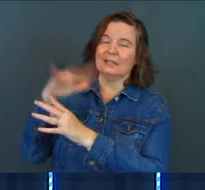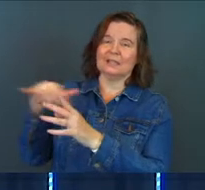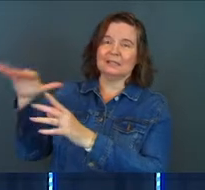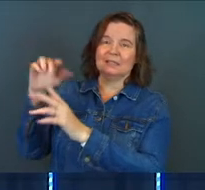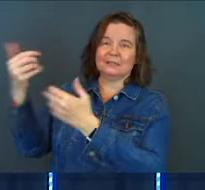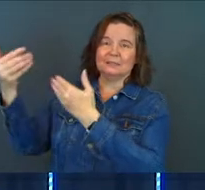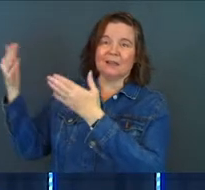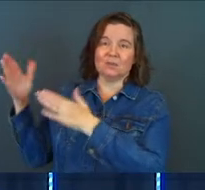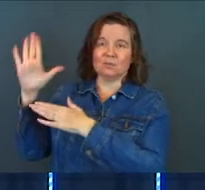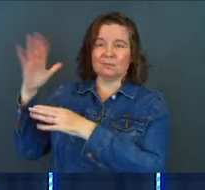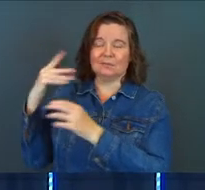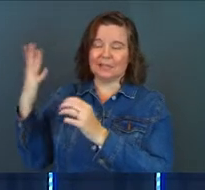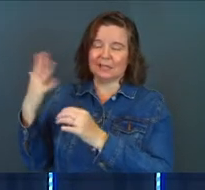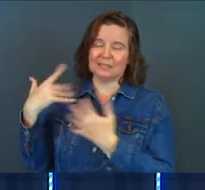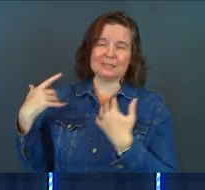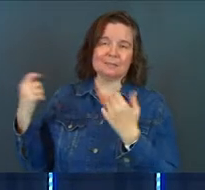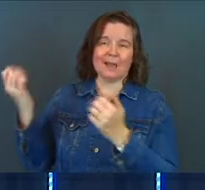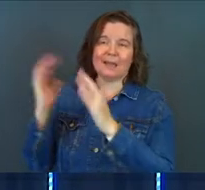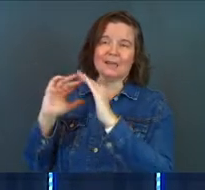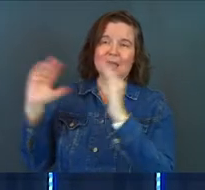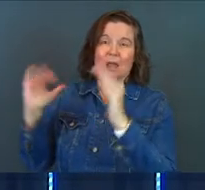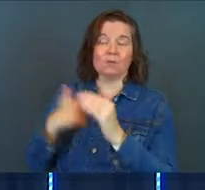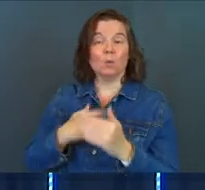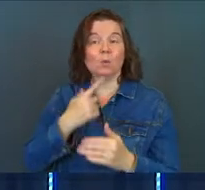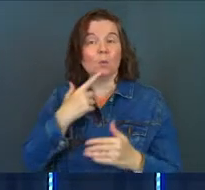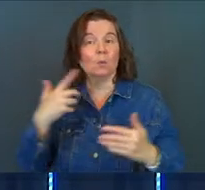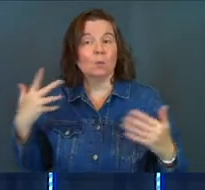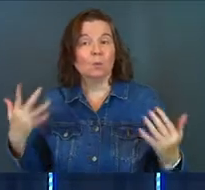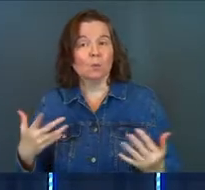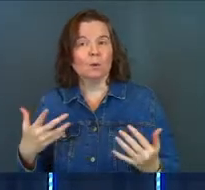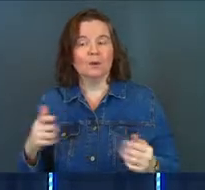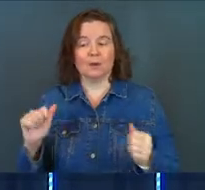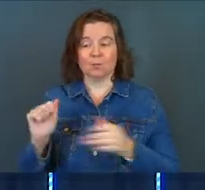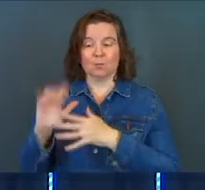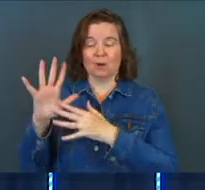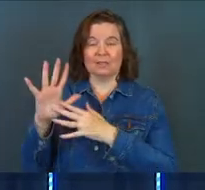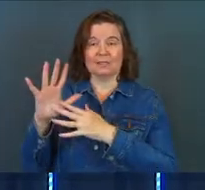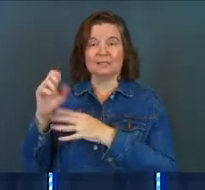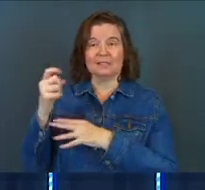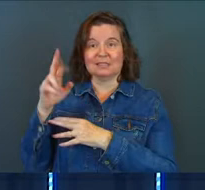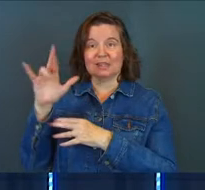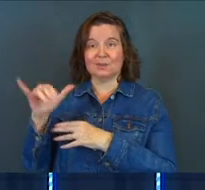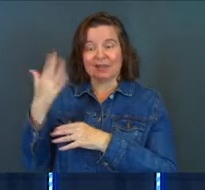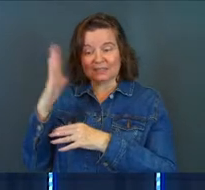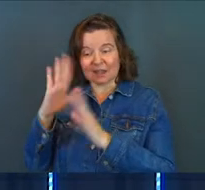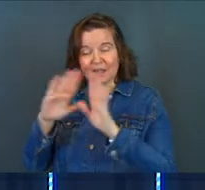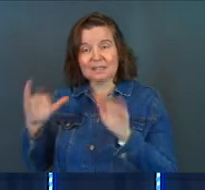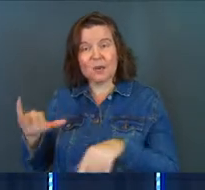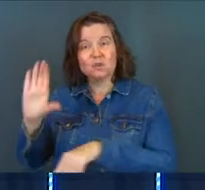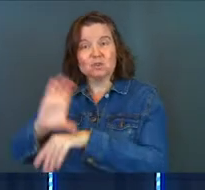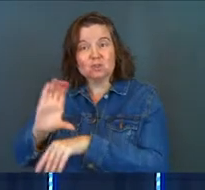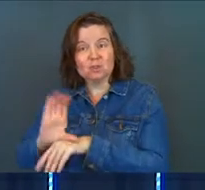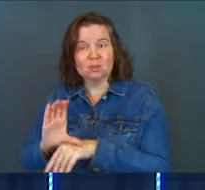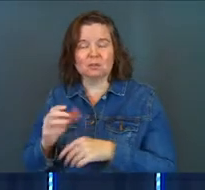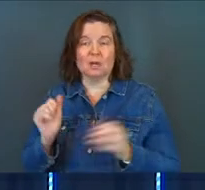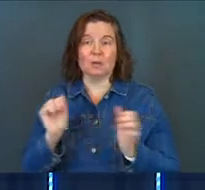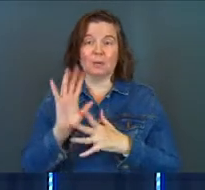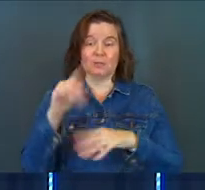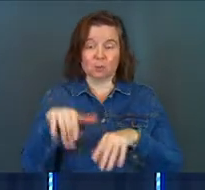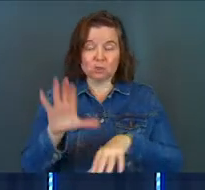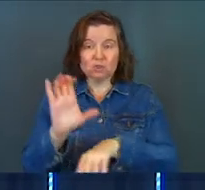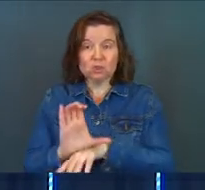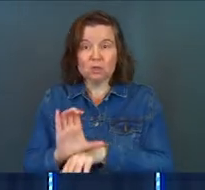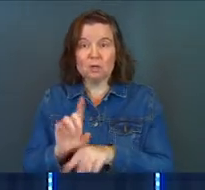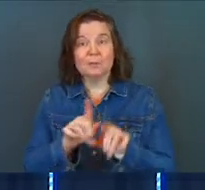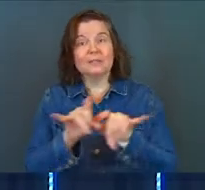sanctuary. Praise him in his mighty heaven. What he's saying there is praise him in the sanctuary. That's God's house. That's the church. Praise him when you're in